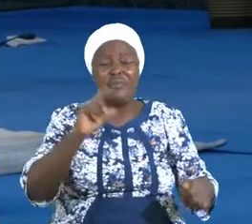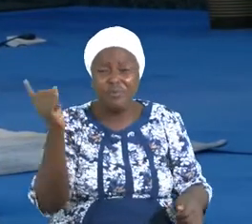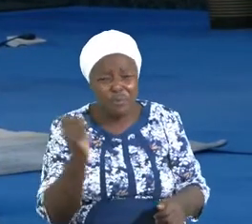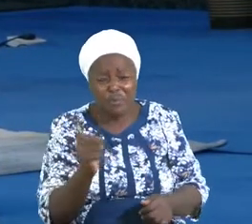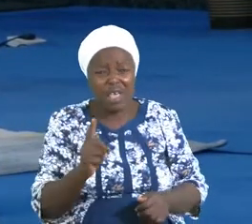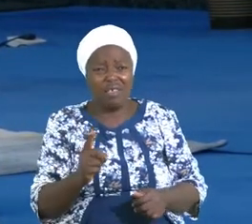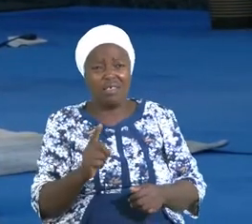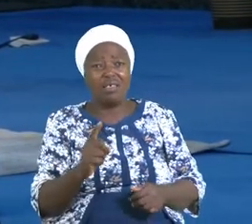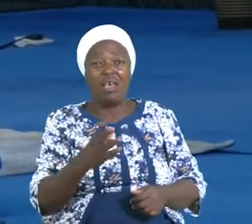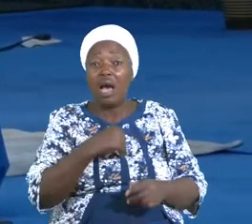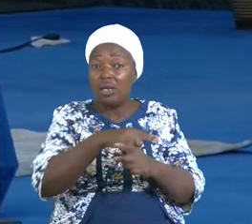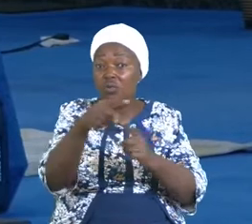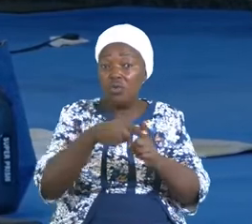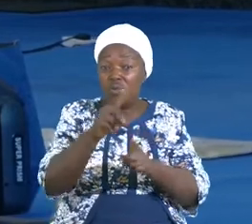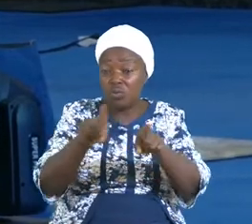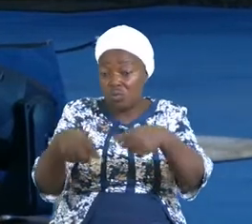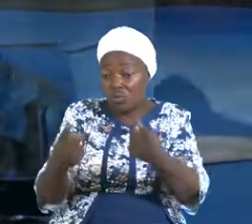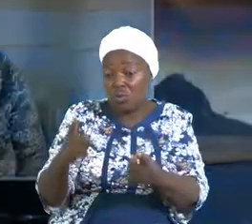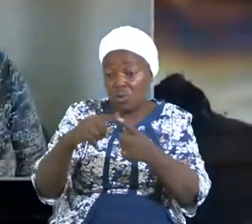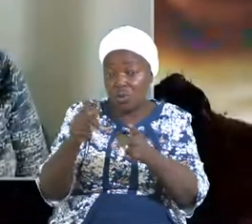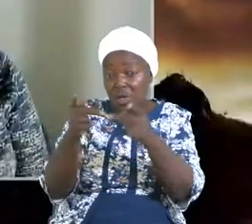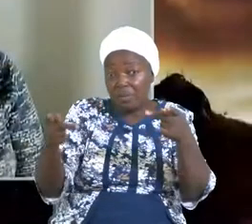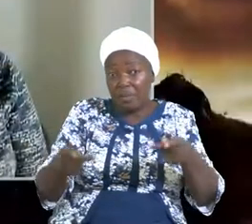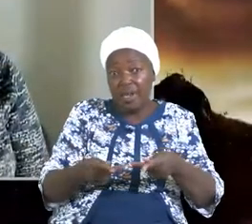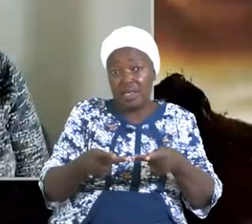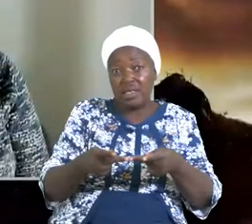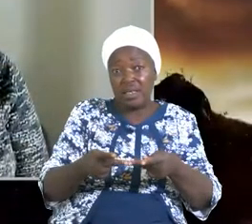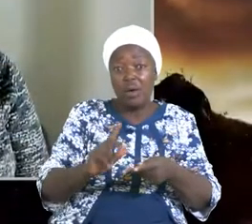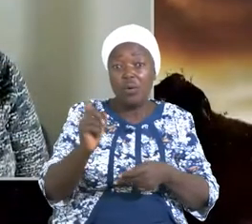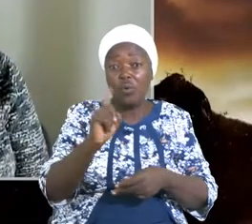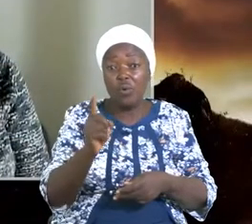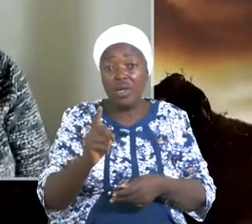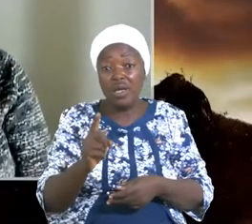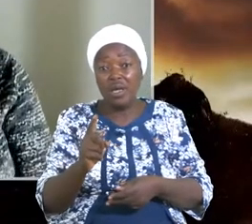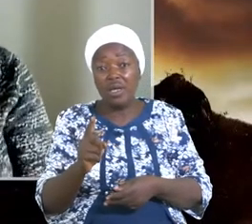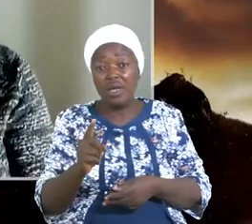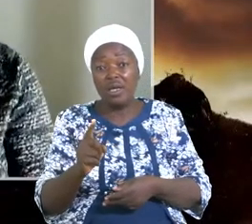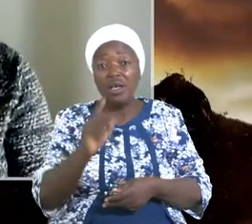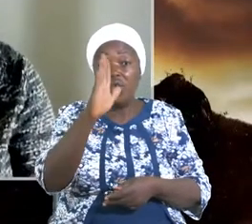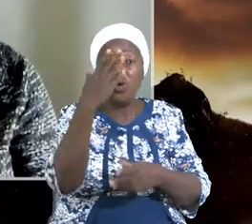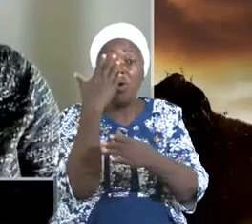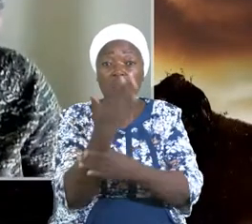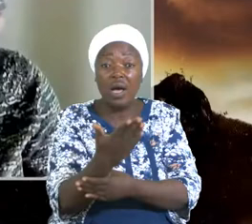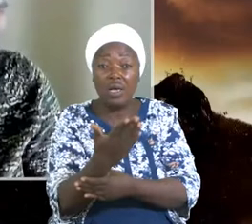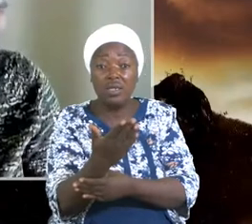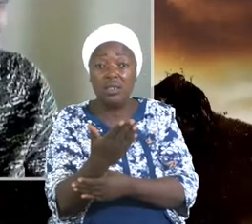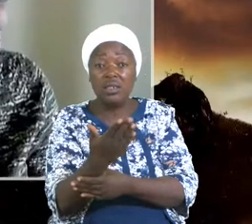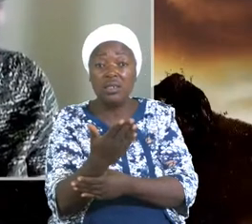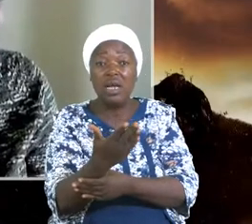And when you go to a place where your hand has